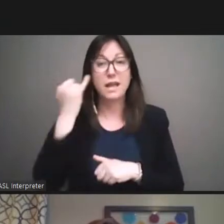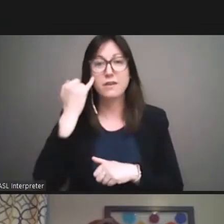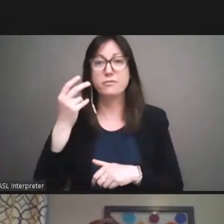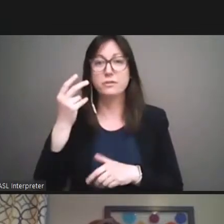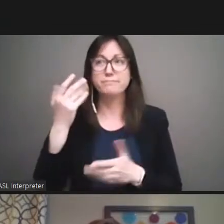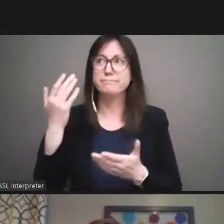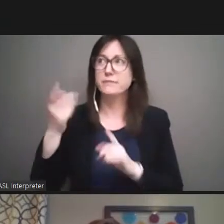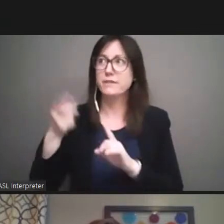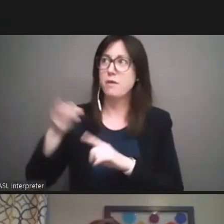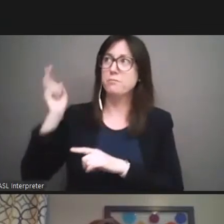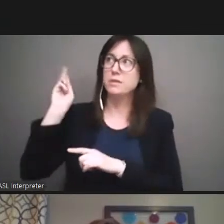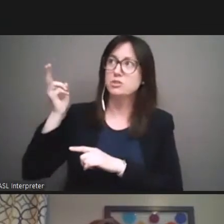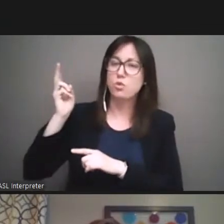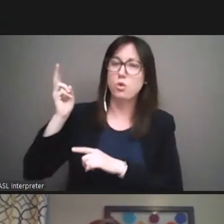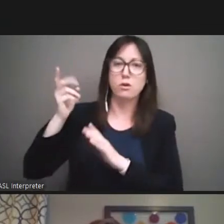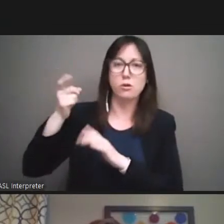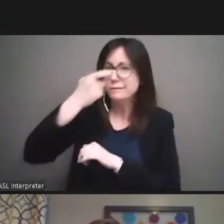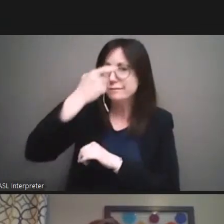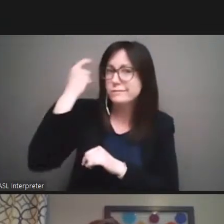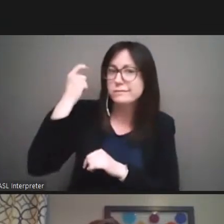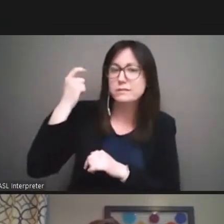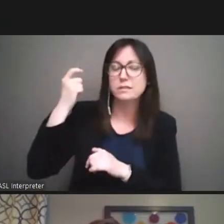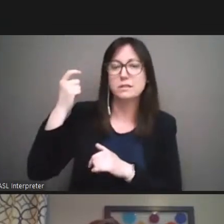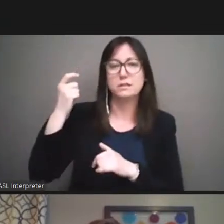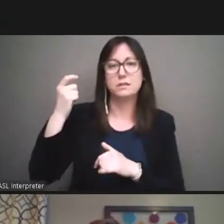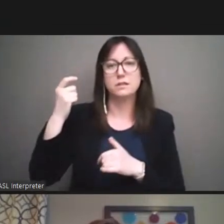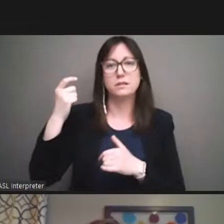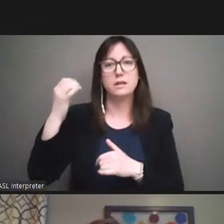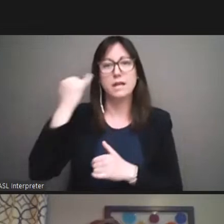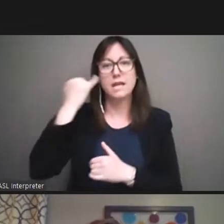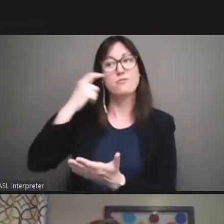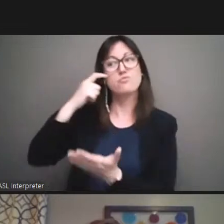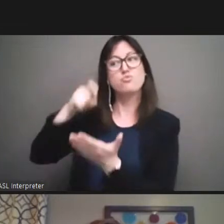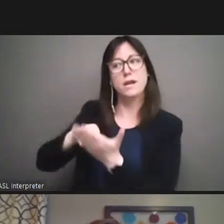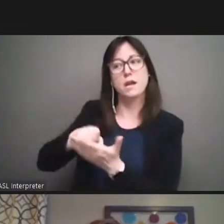context. Saying the truth when